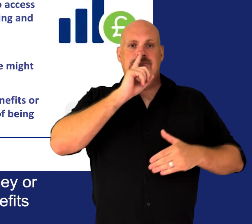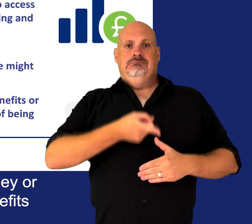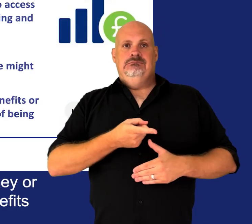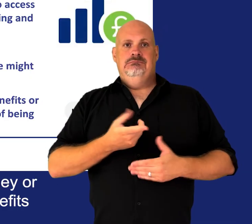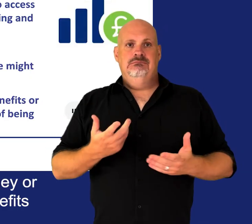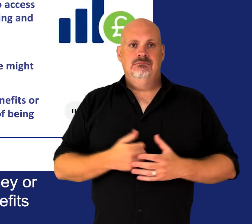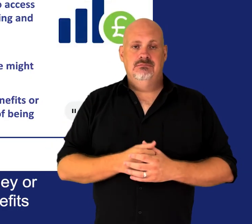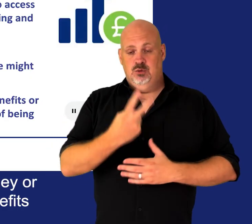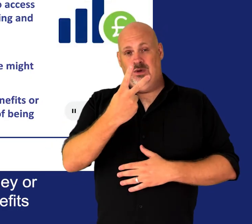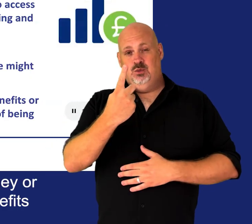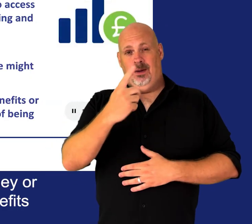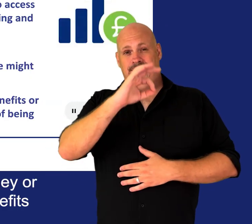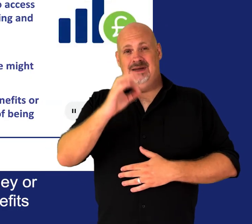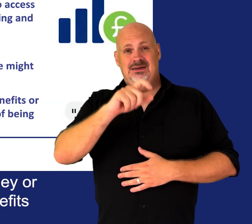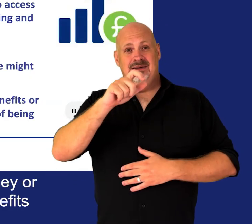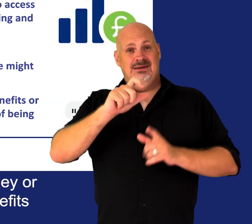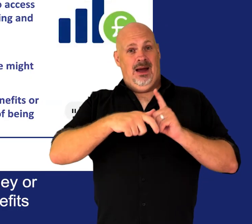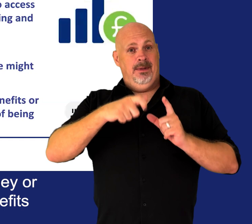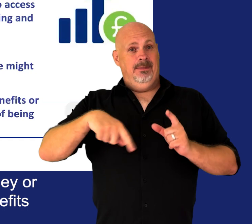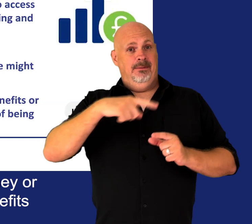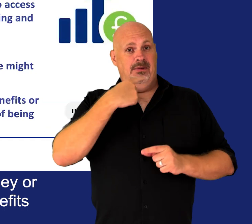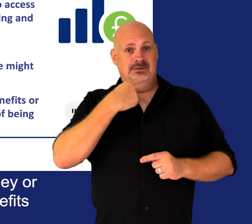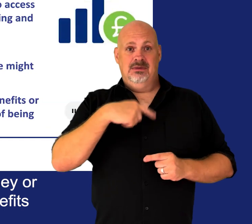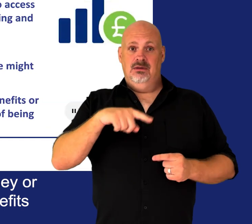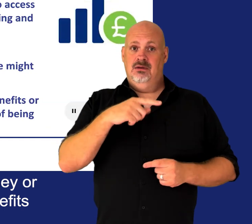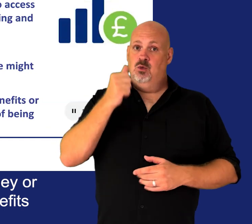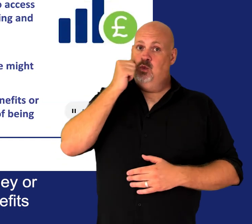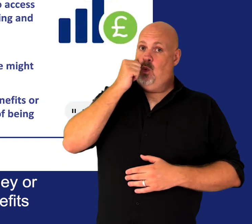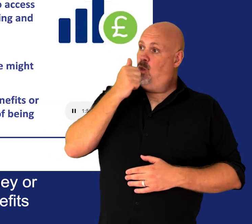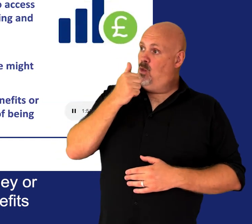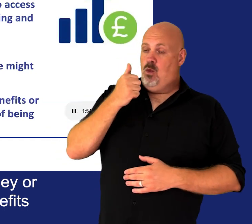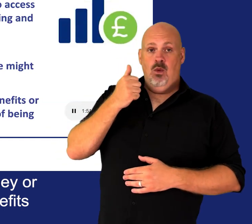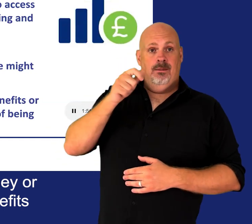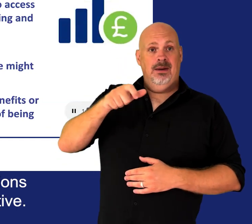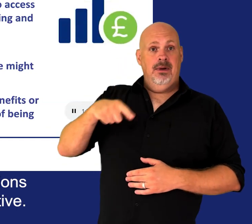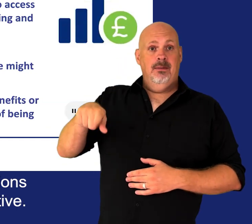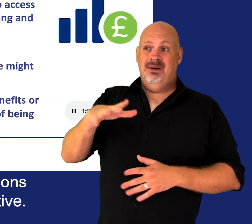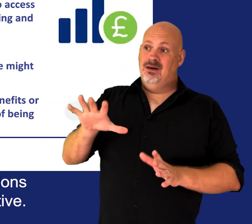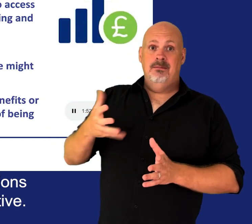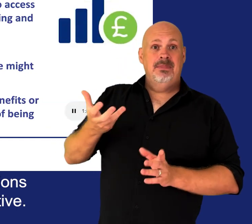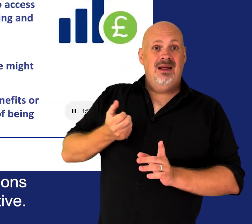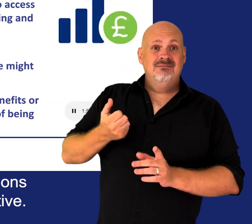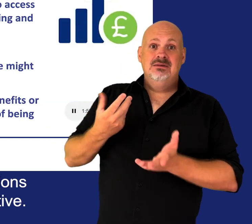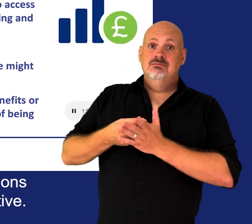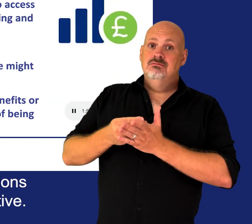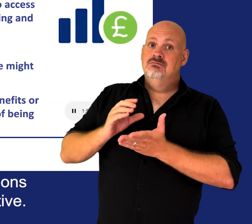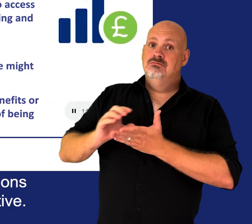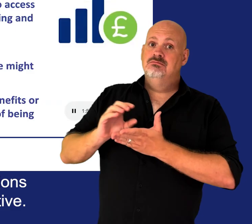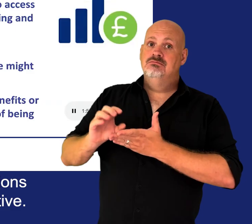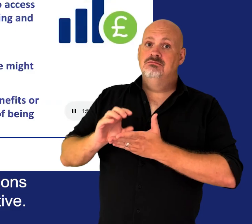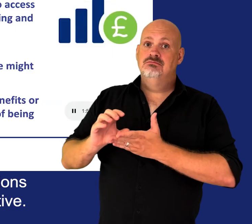and 21% of disabled people say that they or someone else they know has had benefits or financial assistance